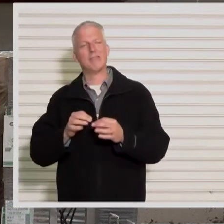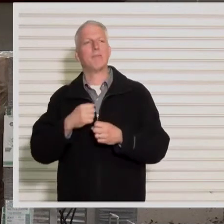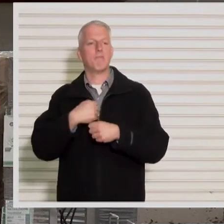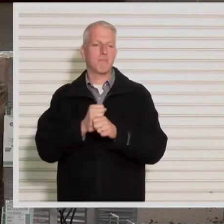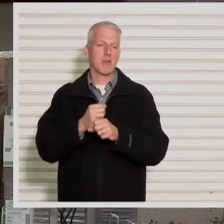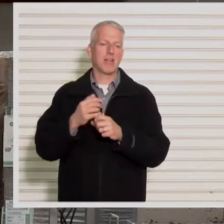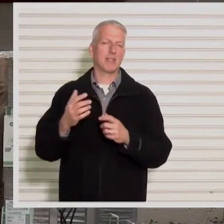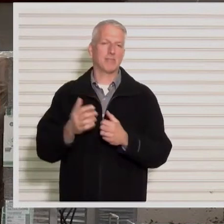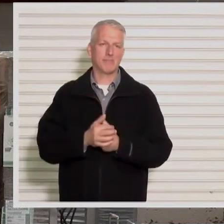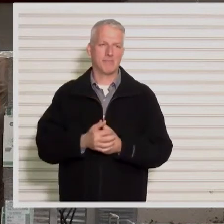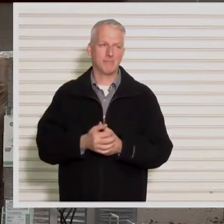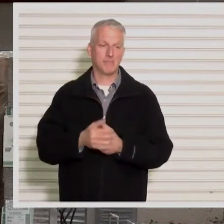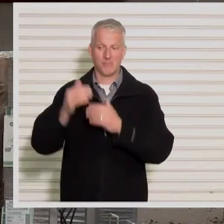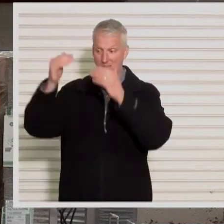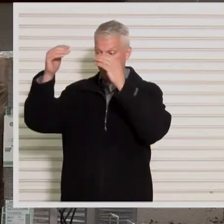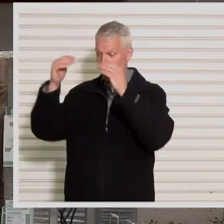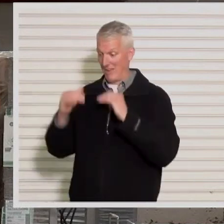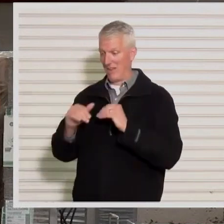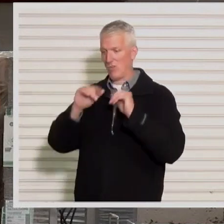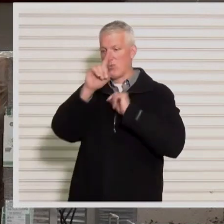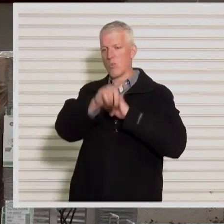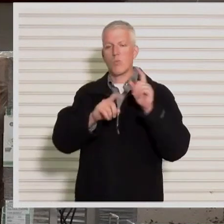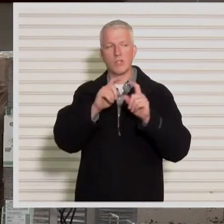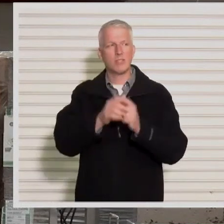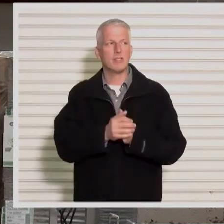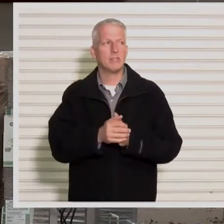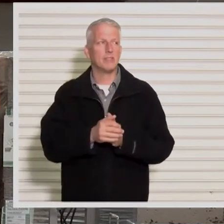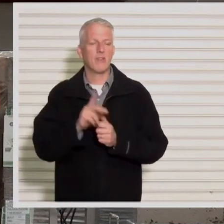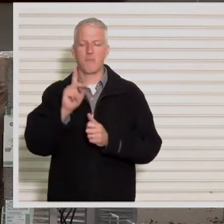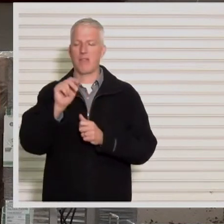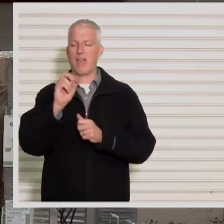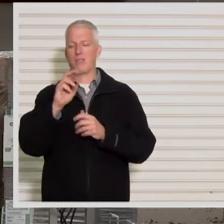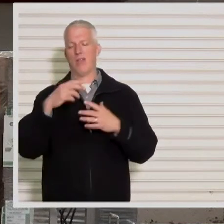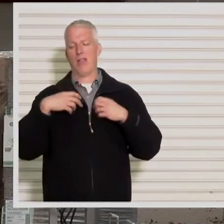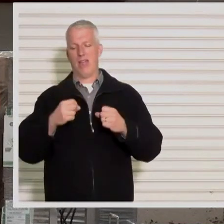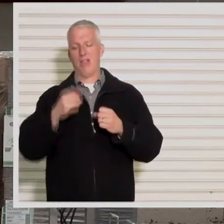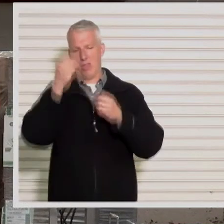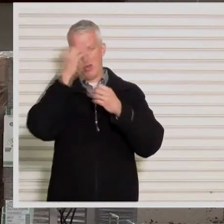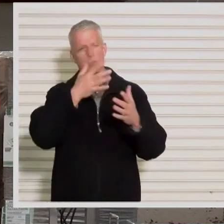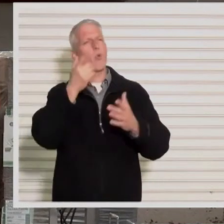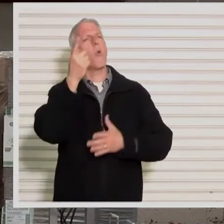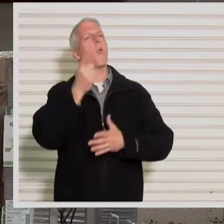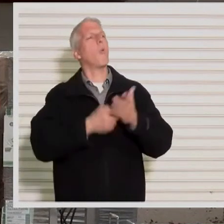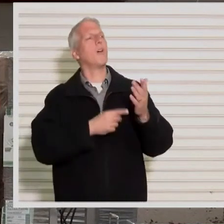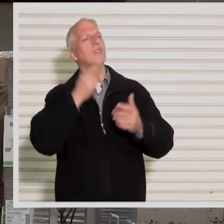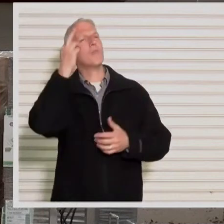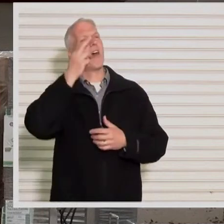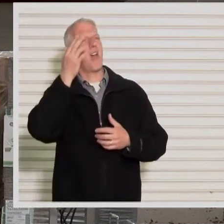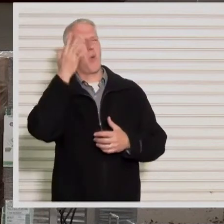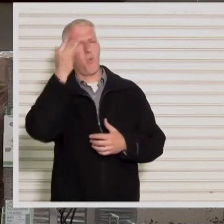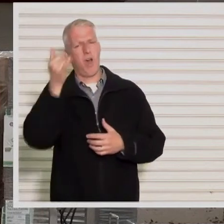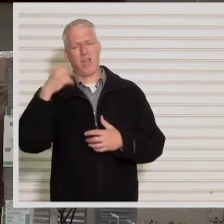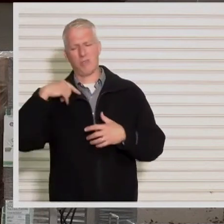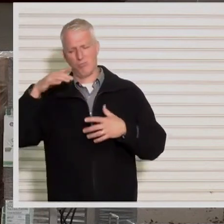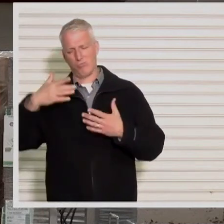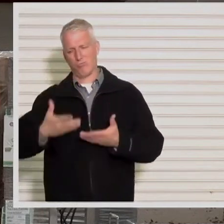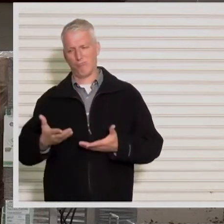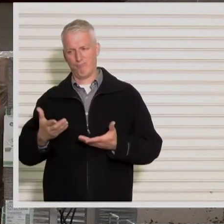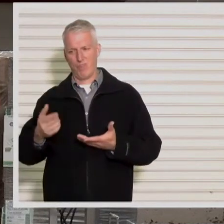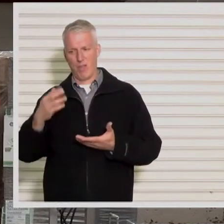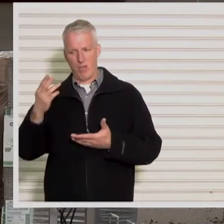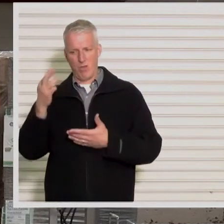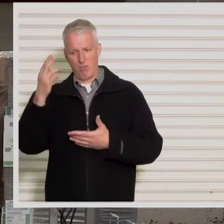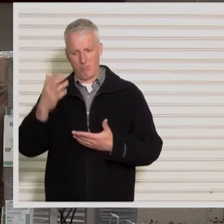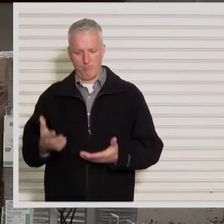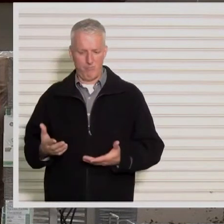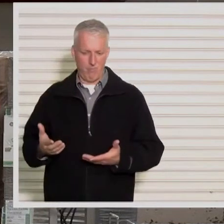question comes from Angela Hart with Kaiser Health News. She says, what is the rationale for selecting Blue Shield to take over California's vaccination